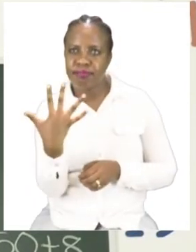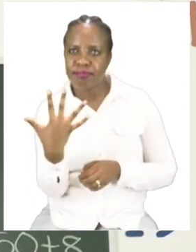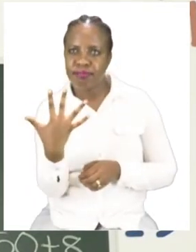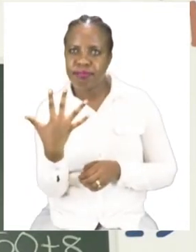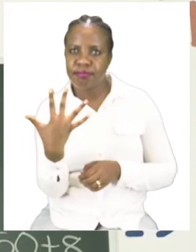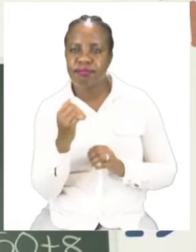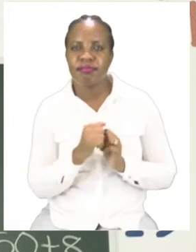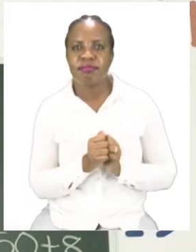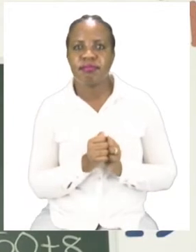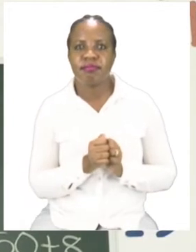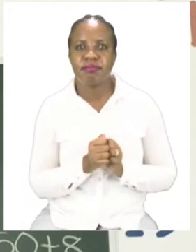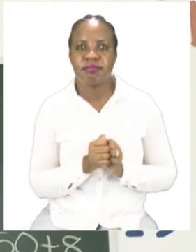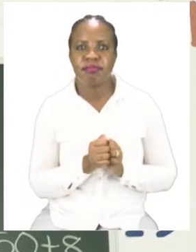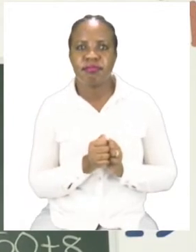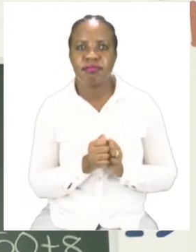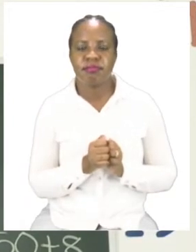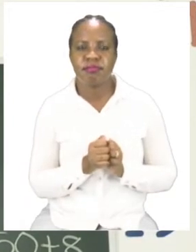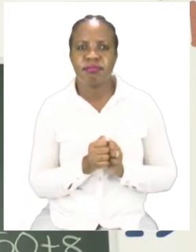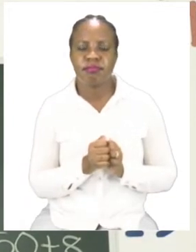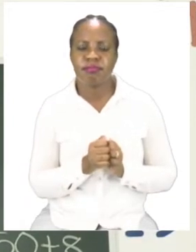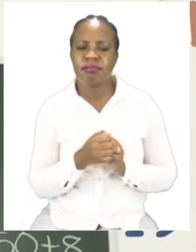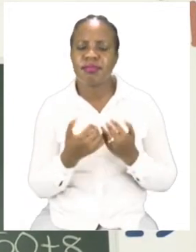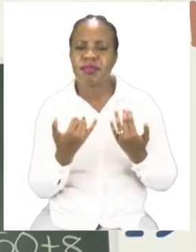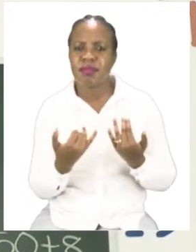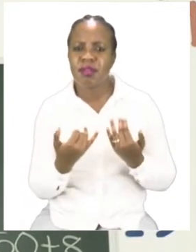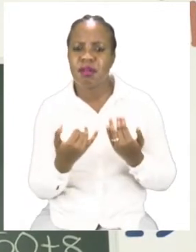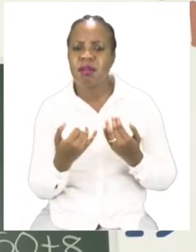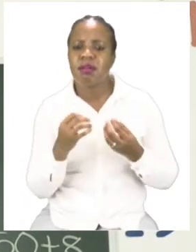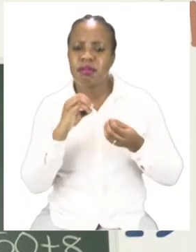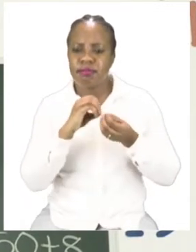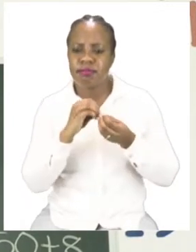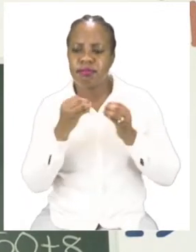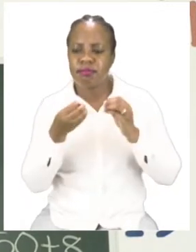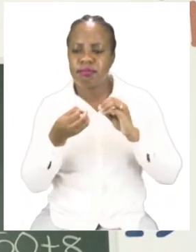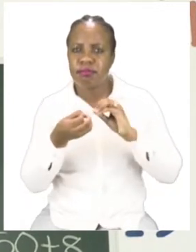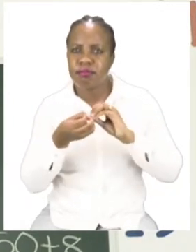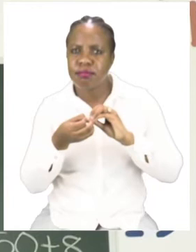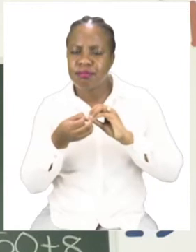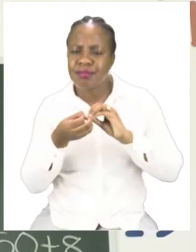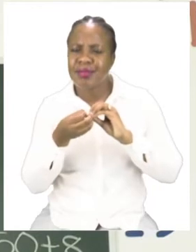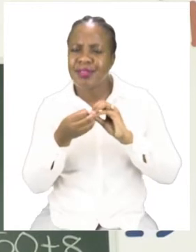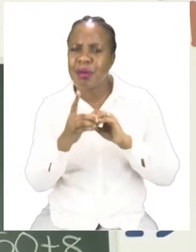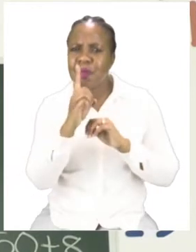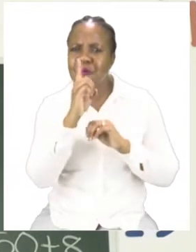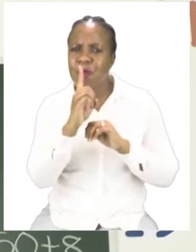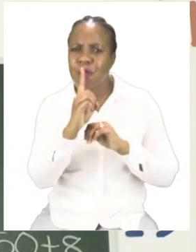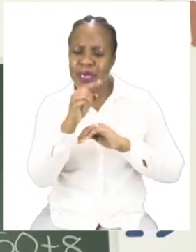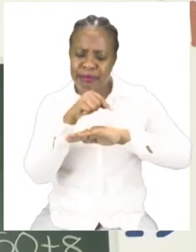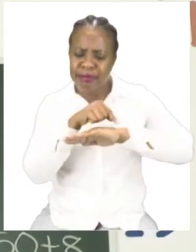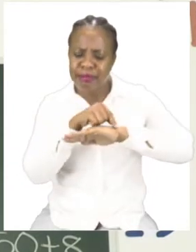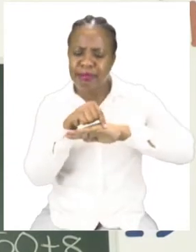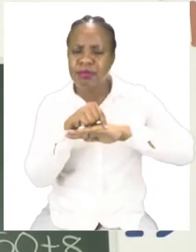925. Then we need to find the digit, which means only one number alone. That